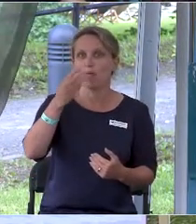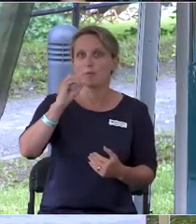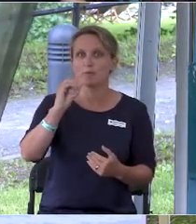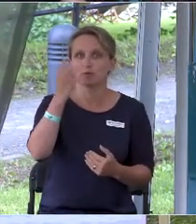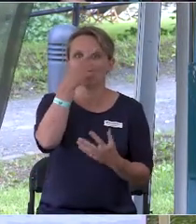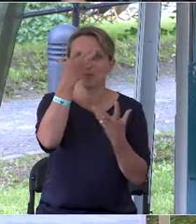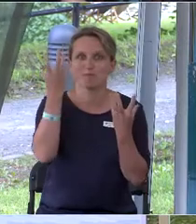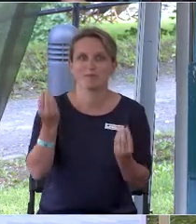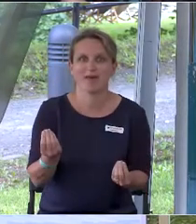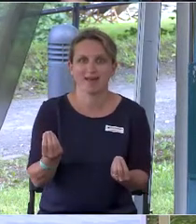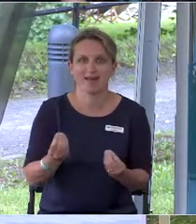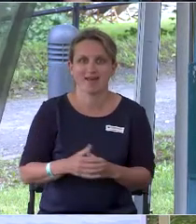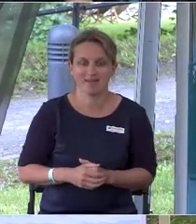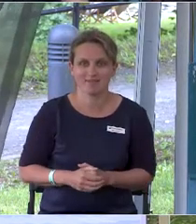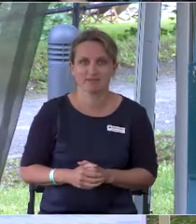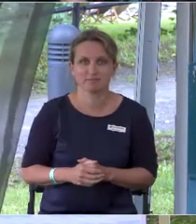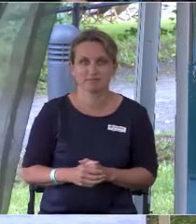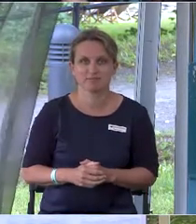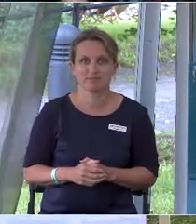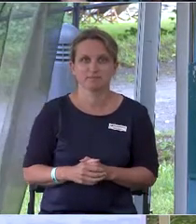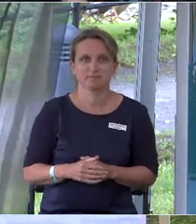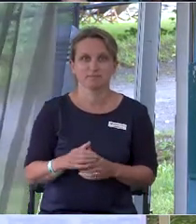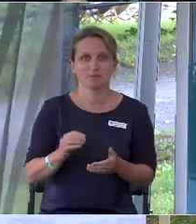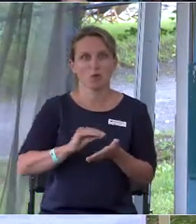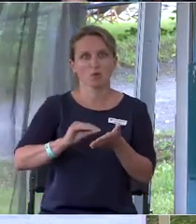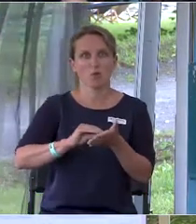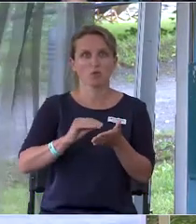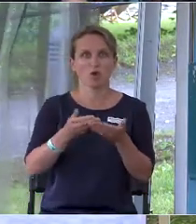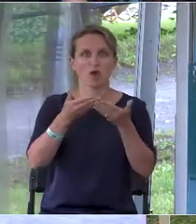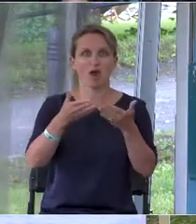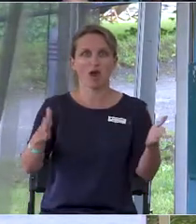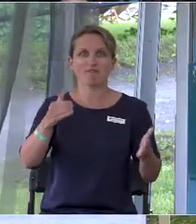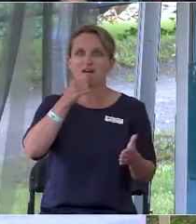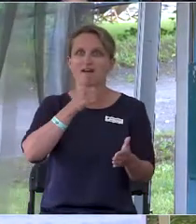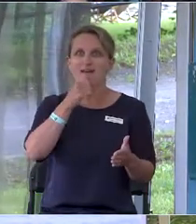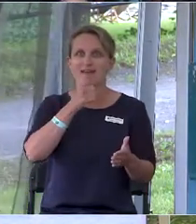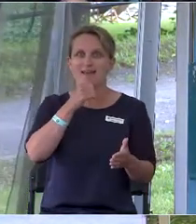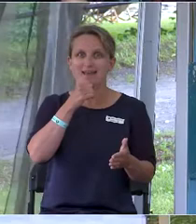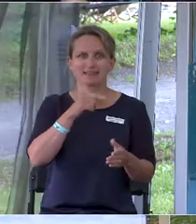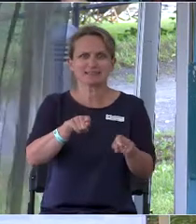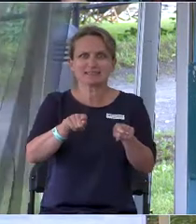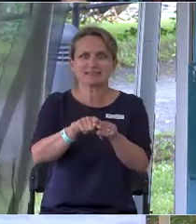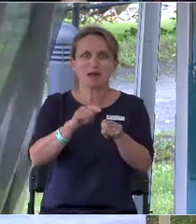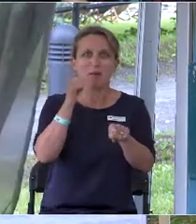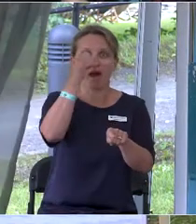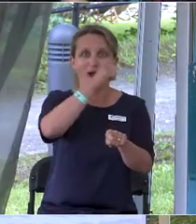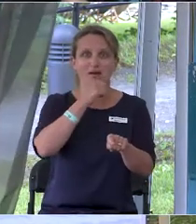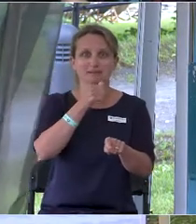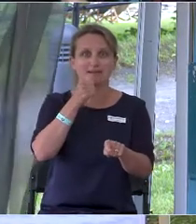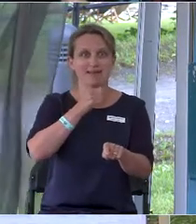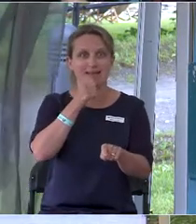it's actually joined in the office in Estonia, the same year when Estonia regained its